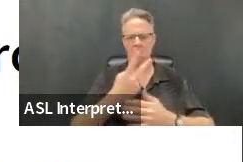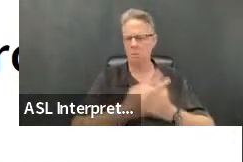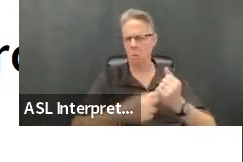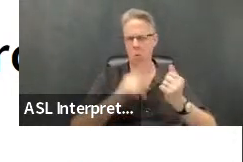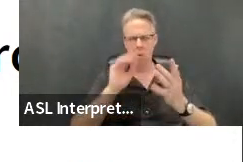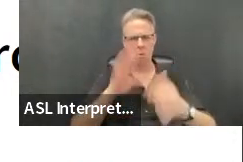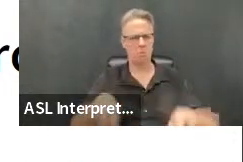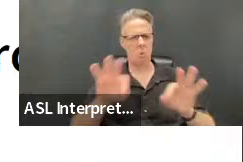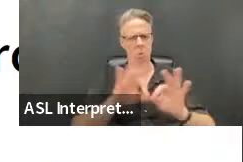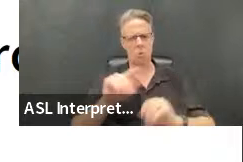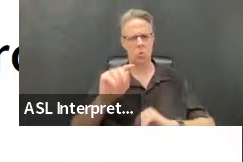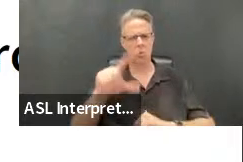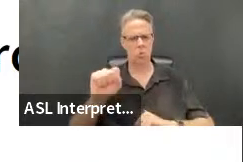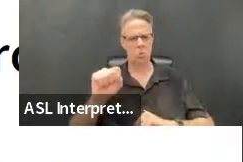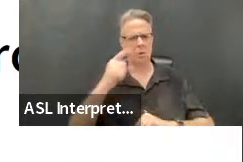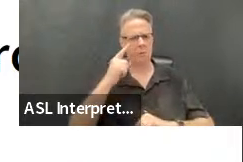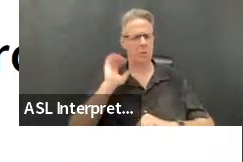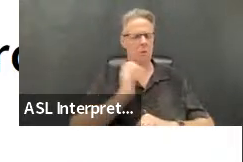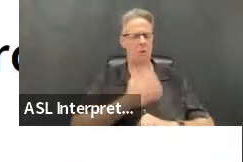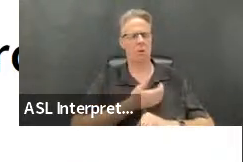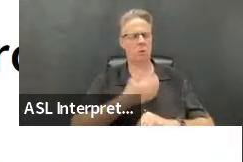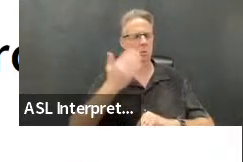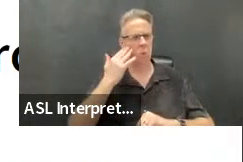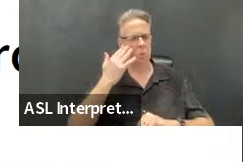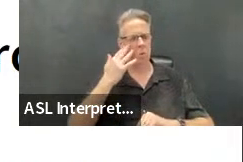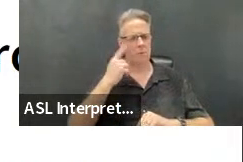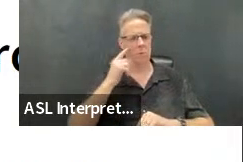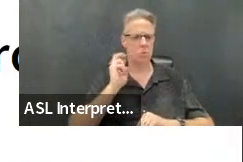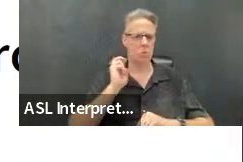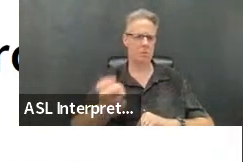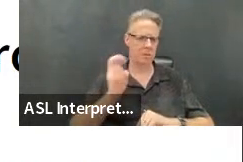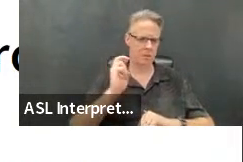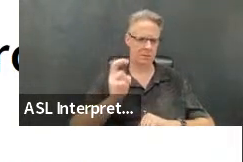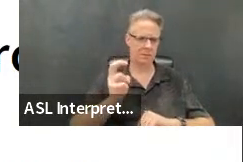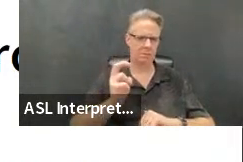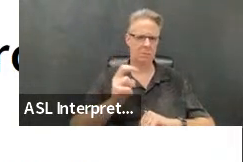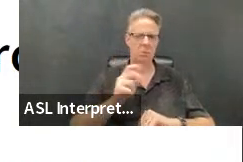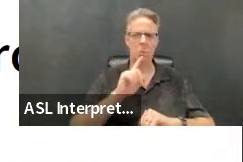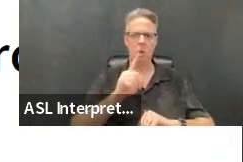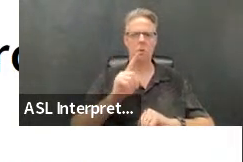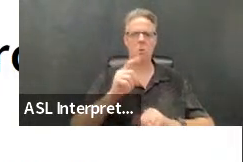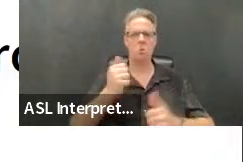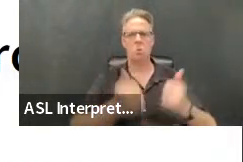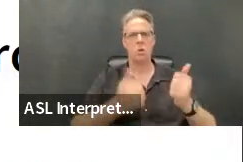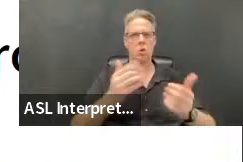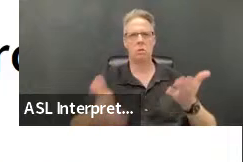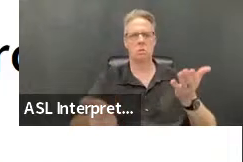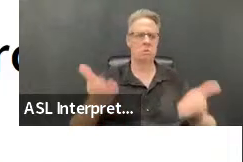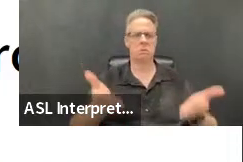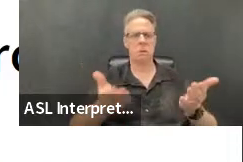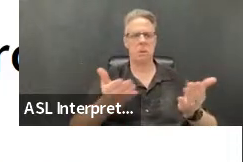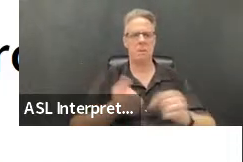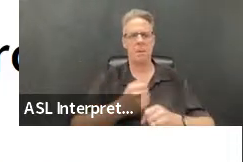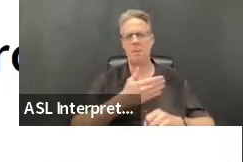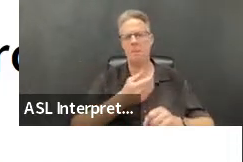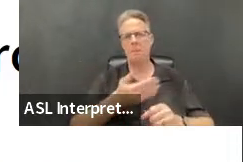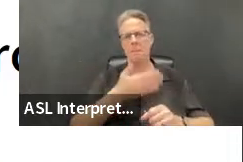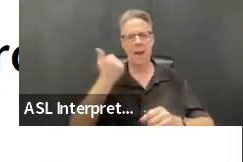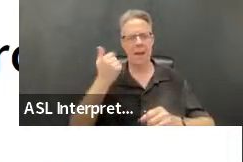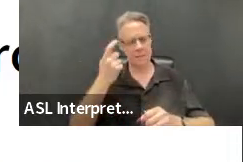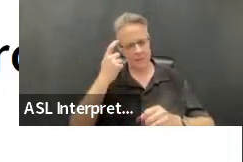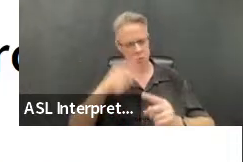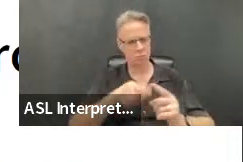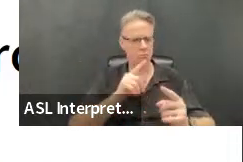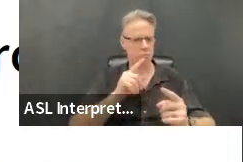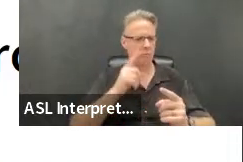important tools in the toolbox of transportation. And it's really a question of which tool makes the most sense to apply in a given